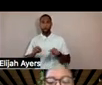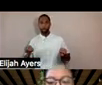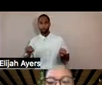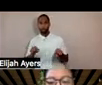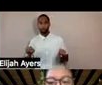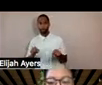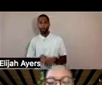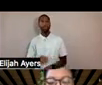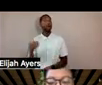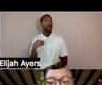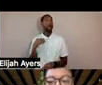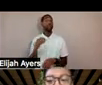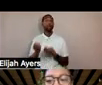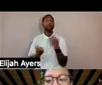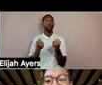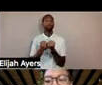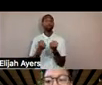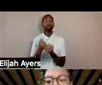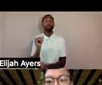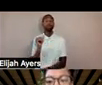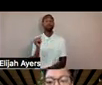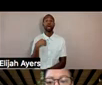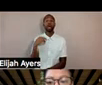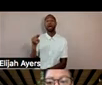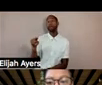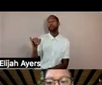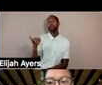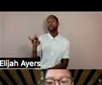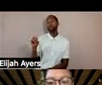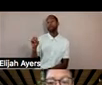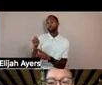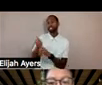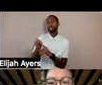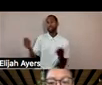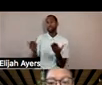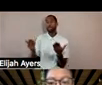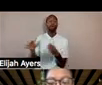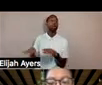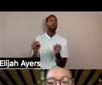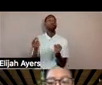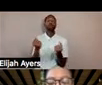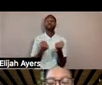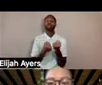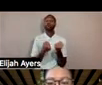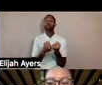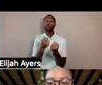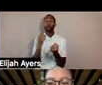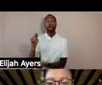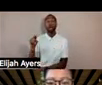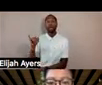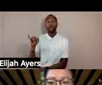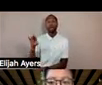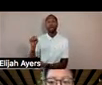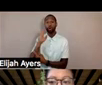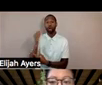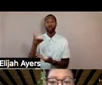We will have emotional support. We have Miro, who's here, holding the support role, and Miro will have an introduction and